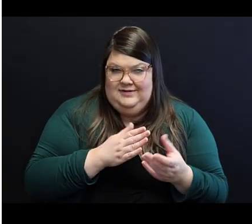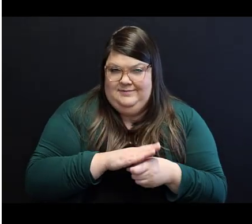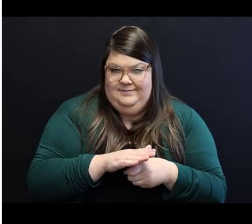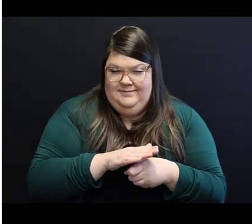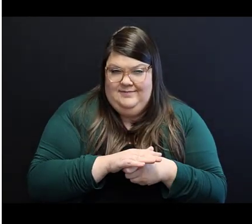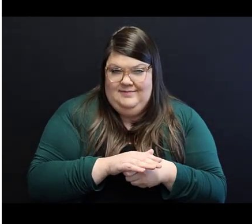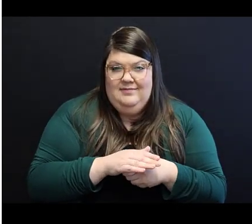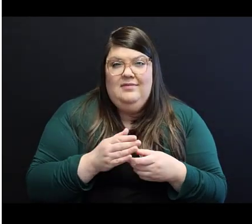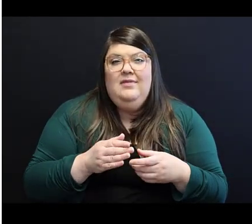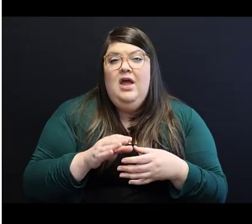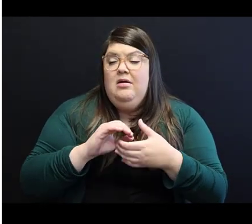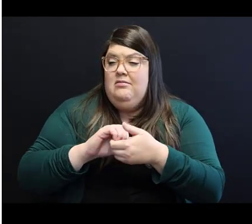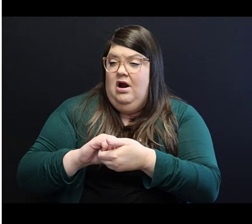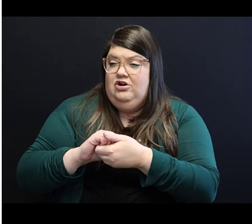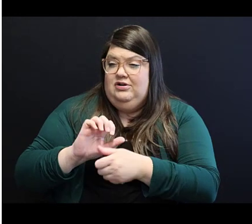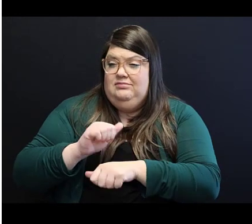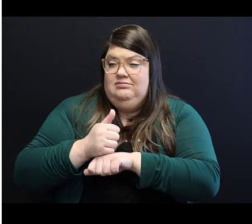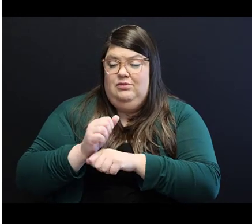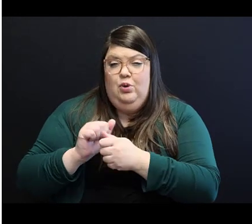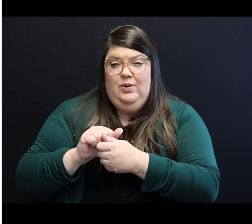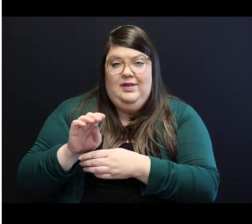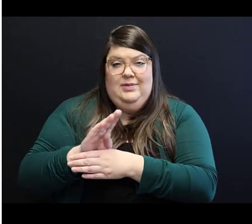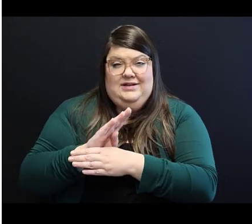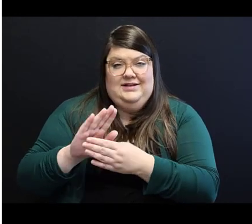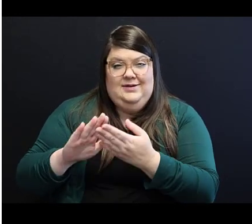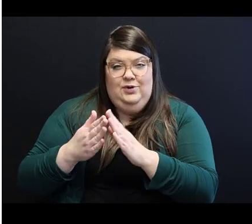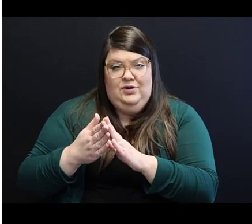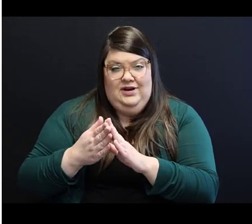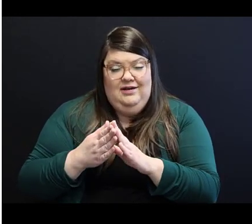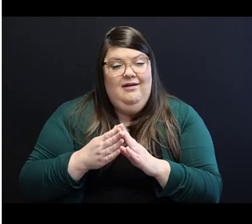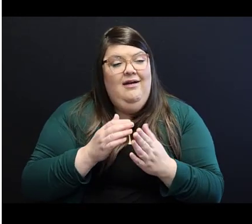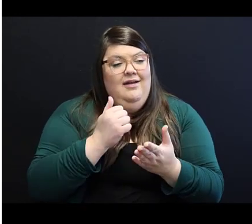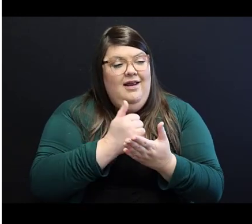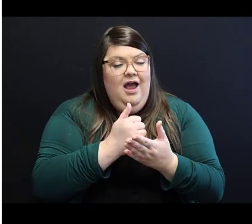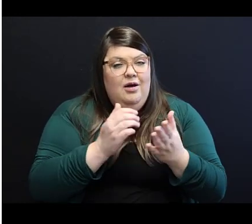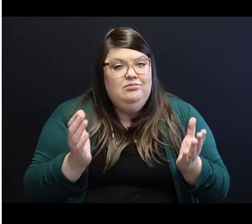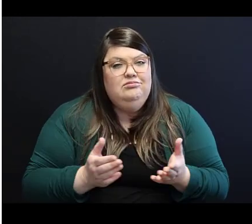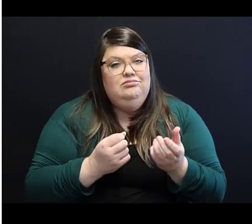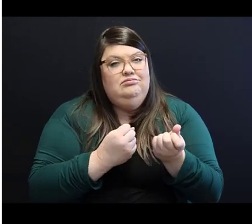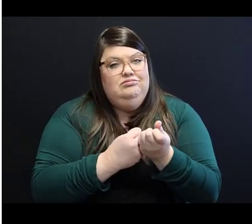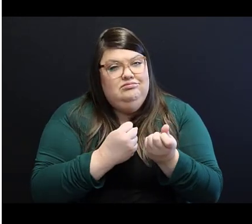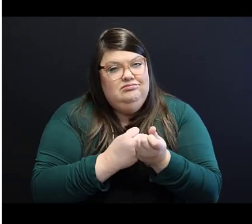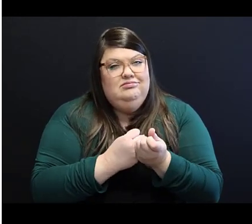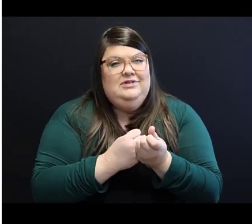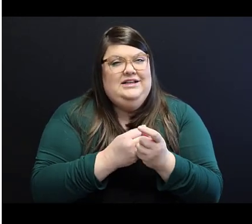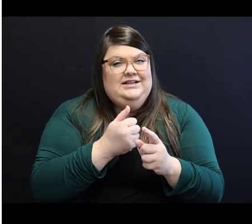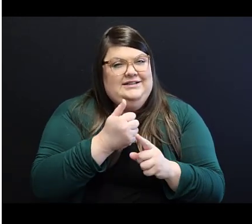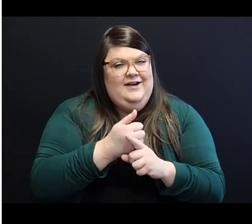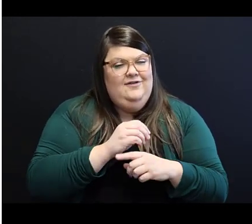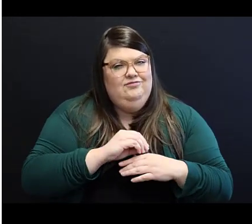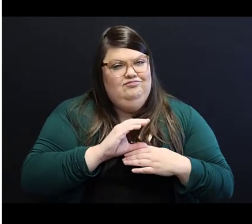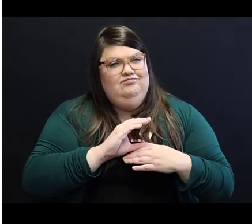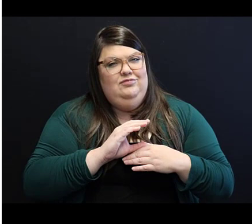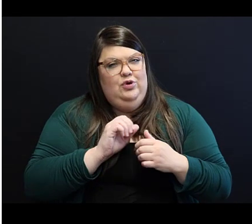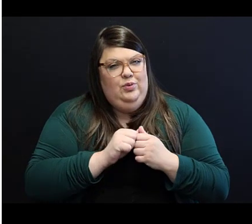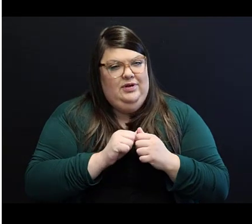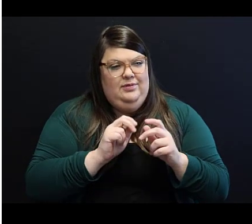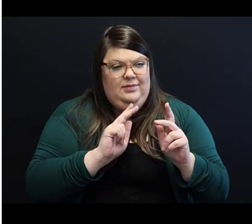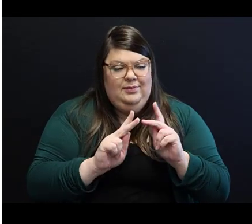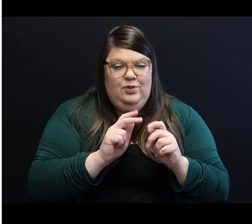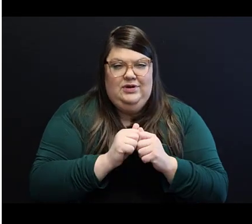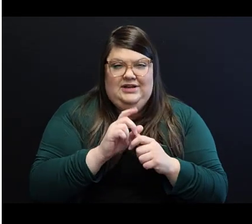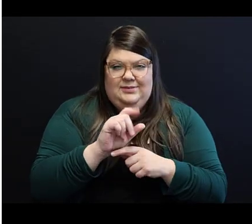community, and help promote independence and self-confidence among individuals with disabilities that foster competitive